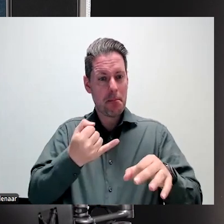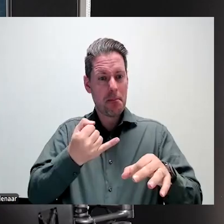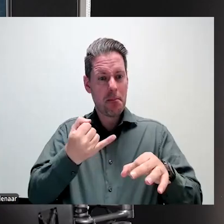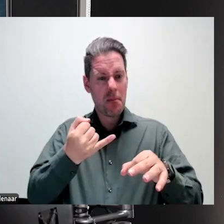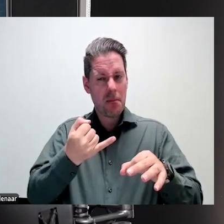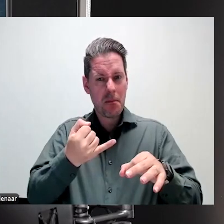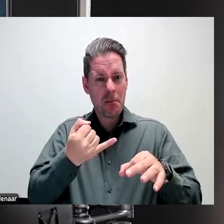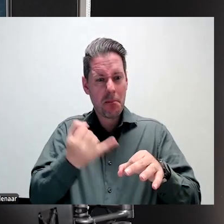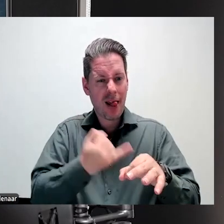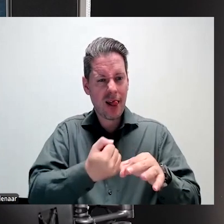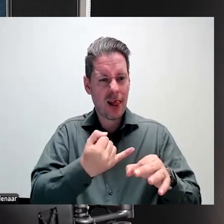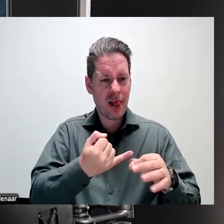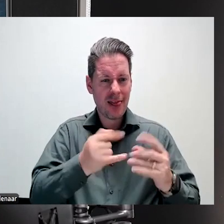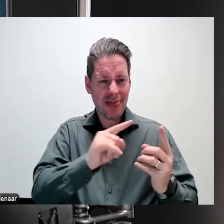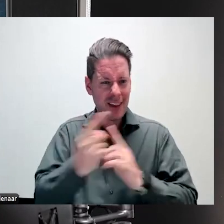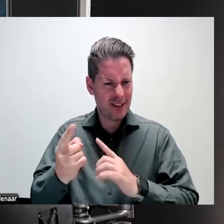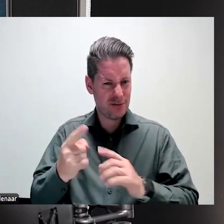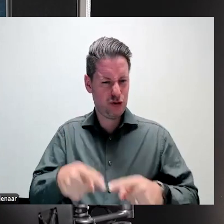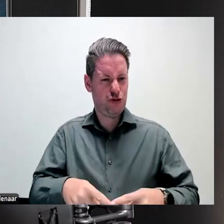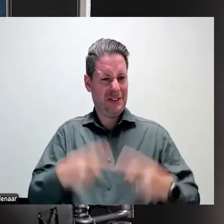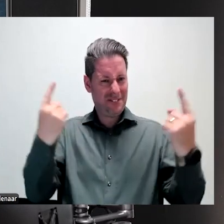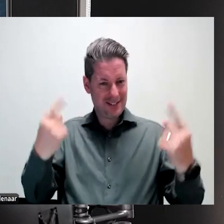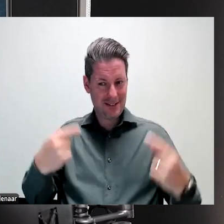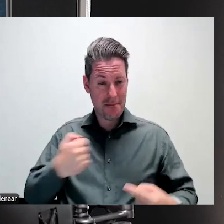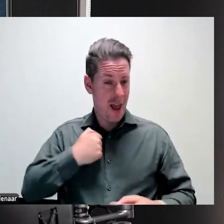My first set of hearing aids weighed about